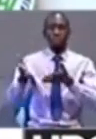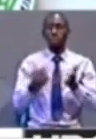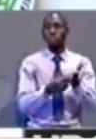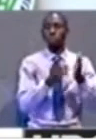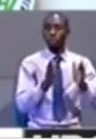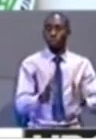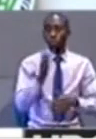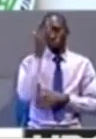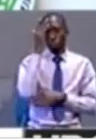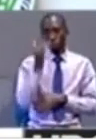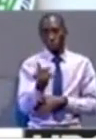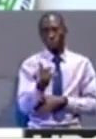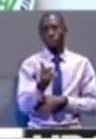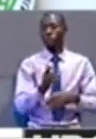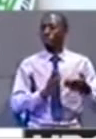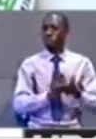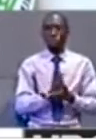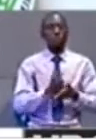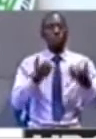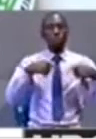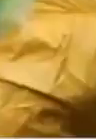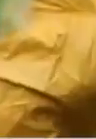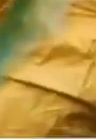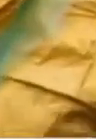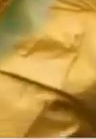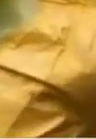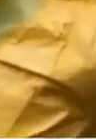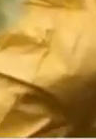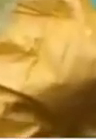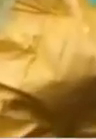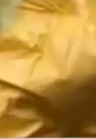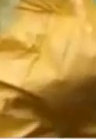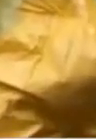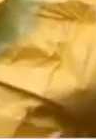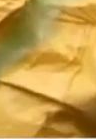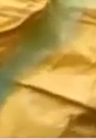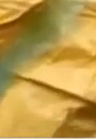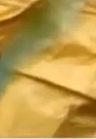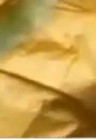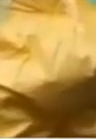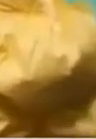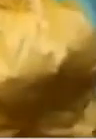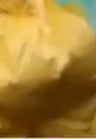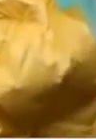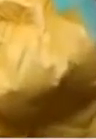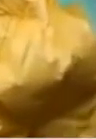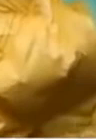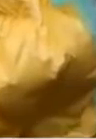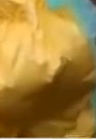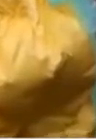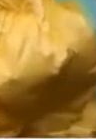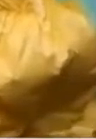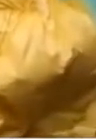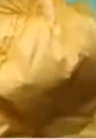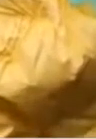on this success, because it was our success, all of us. Blame the recklessness of some Ugandans, which saw prominent